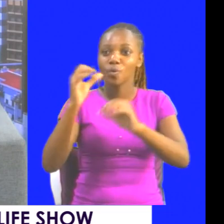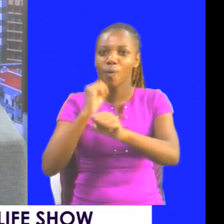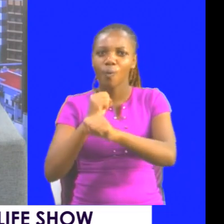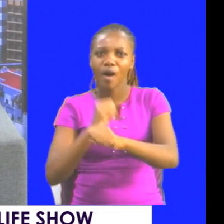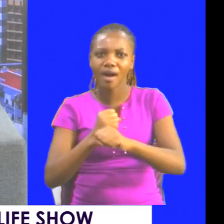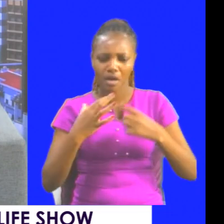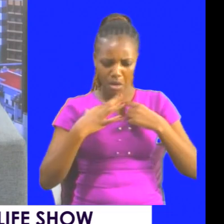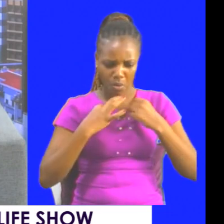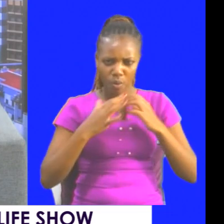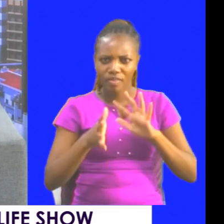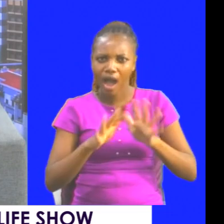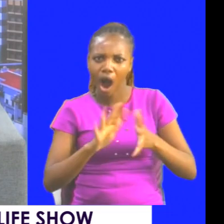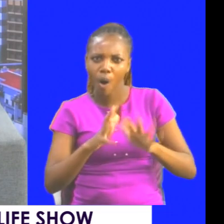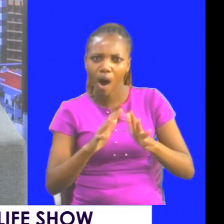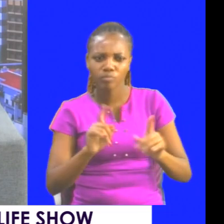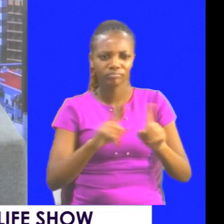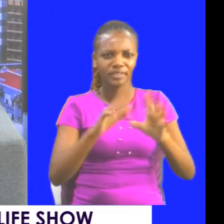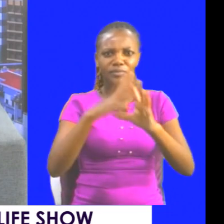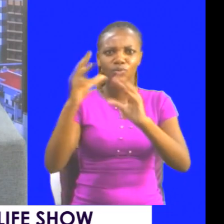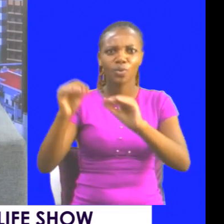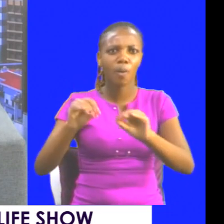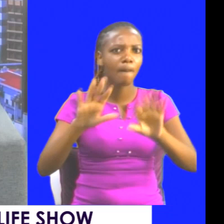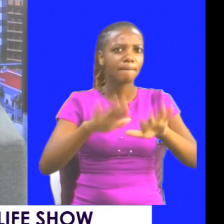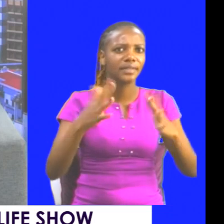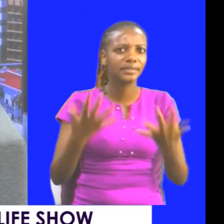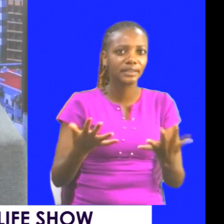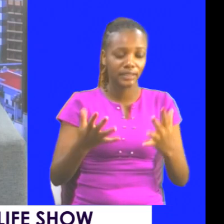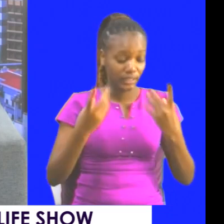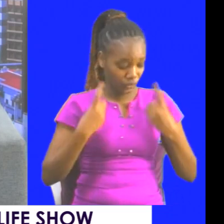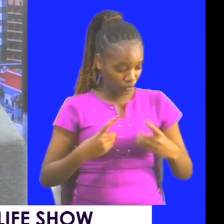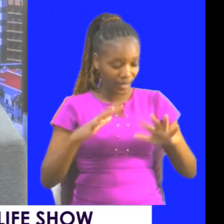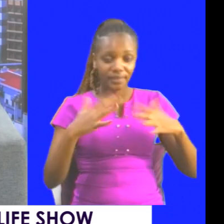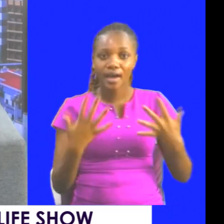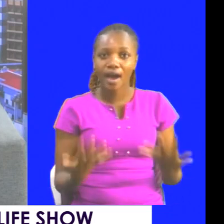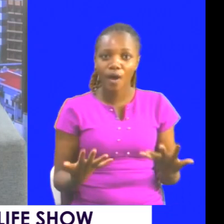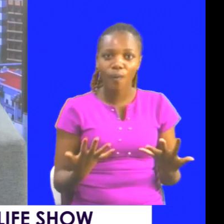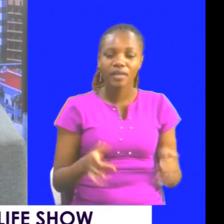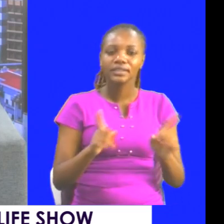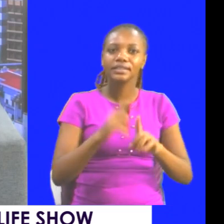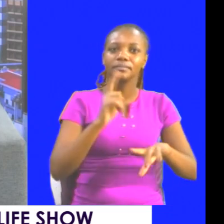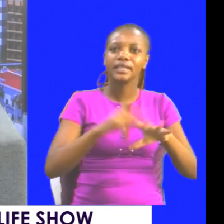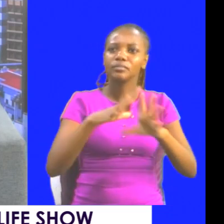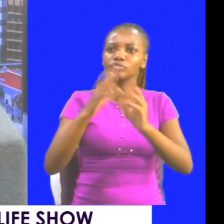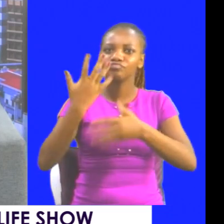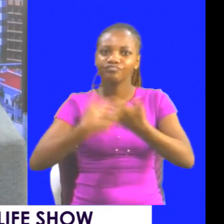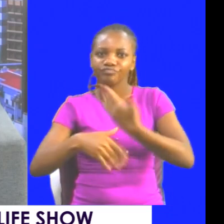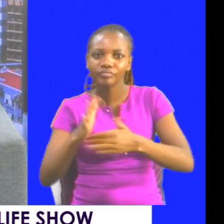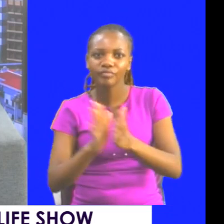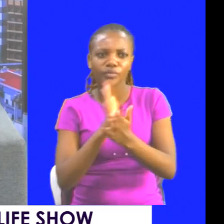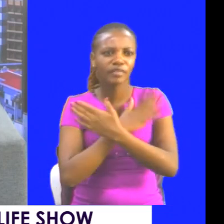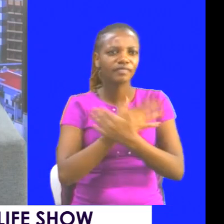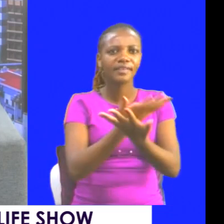you're dressed as you get to a party out there, the way you're dressed as you get to your social life out